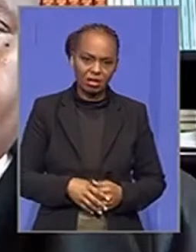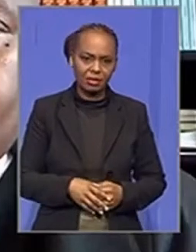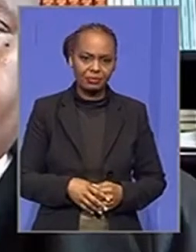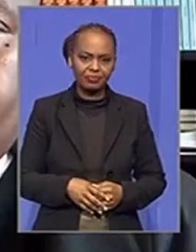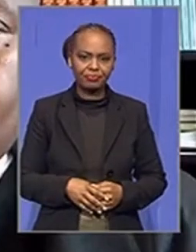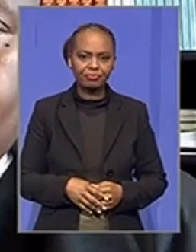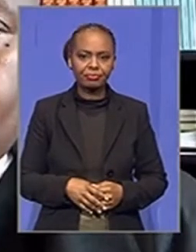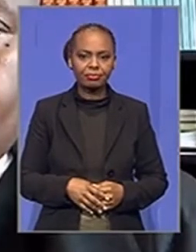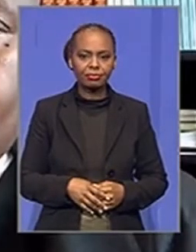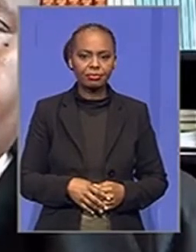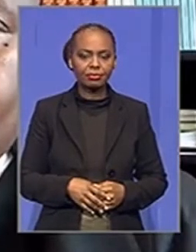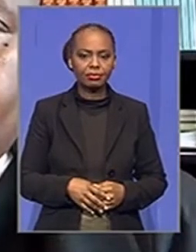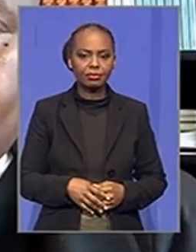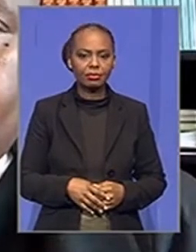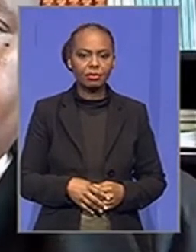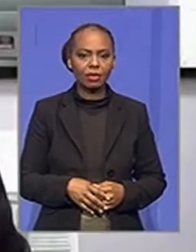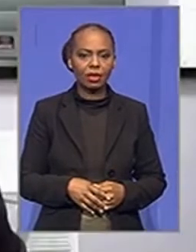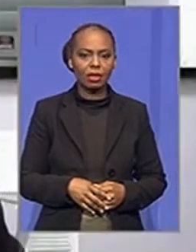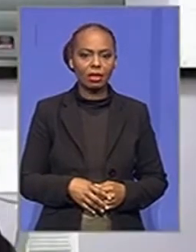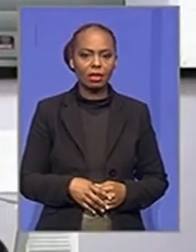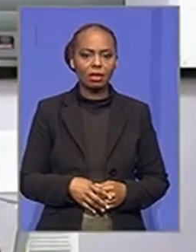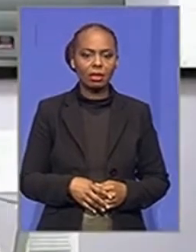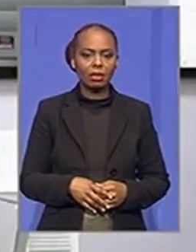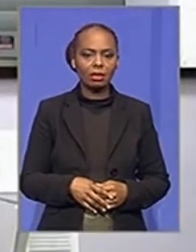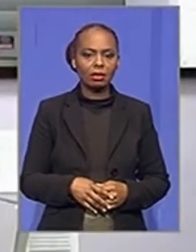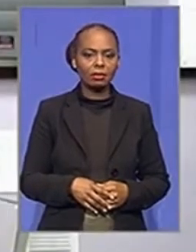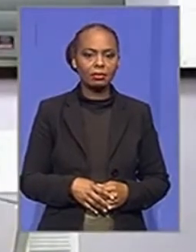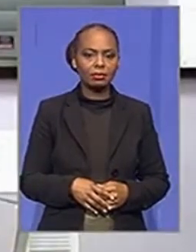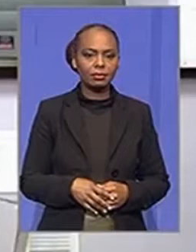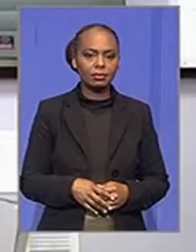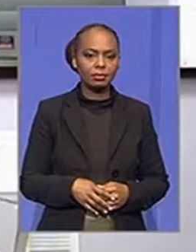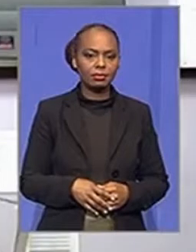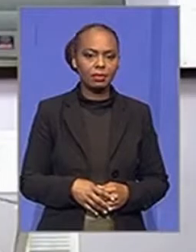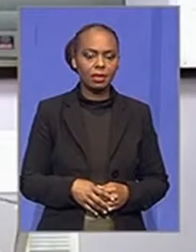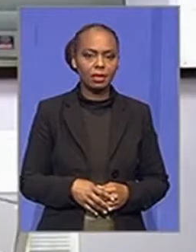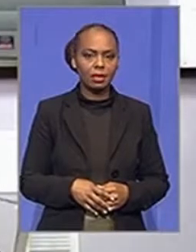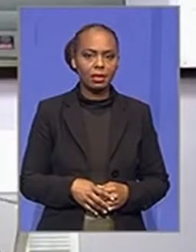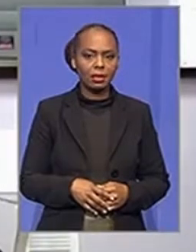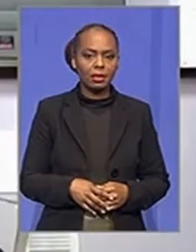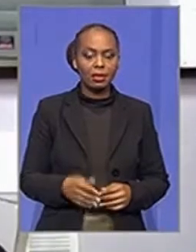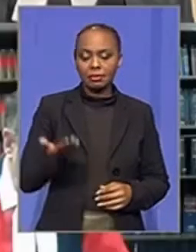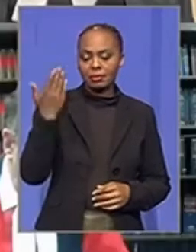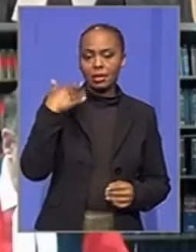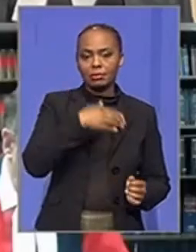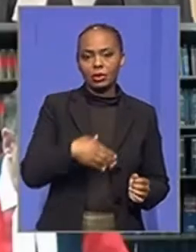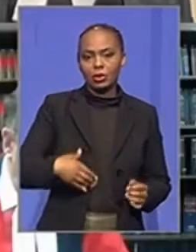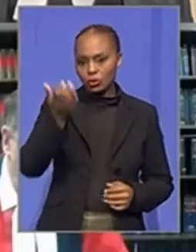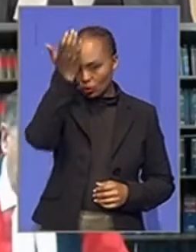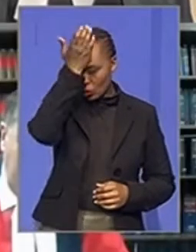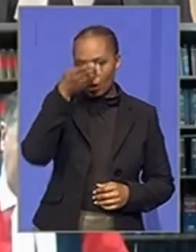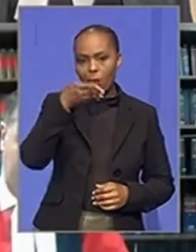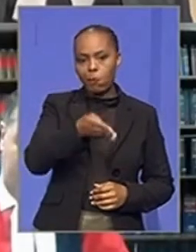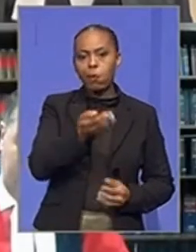Mr. Zuma? We're not able to contact him. Yes, I'm around. Moporesidente wa peleng Jacob Zuma o tsweletse pele ga kgorotsheko